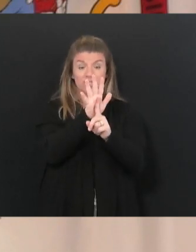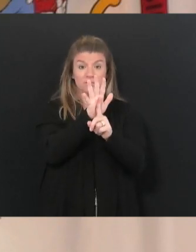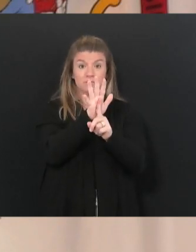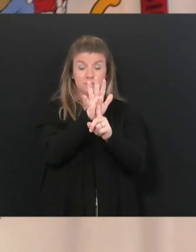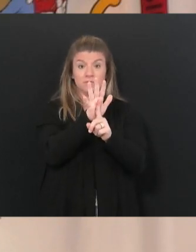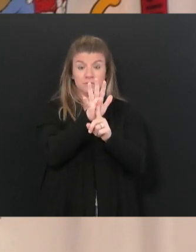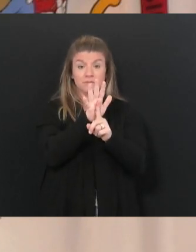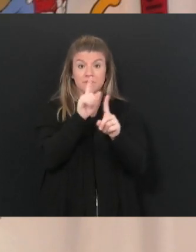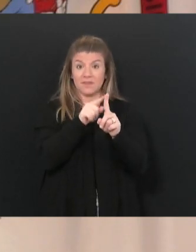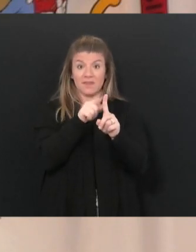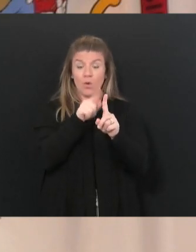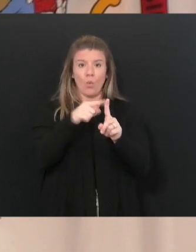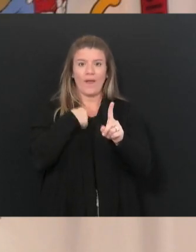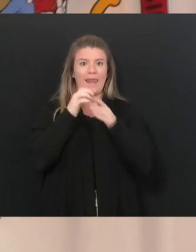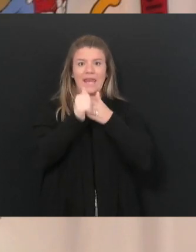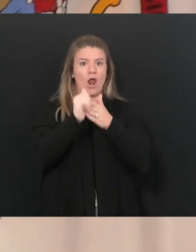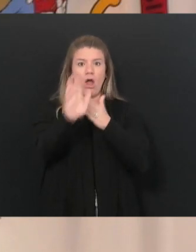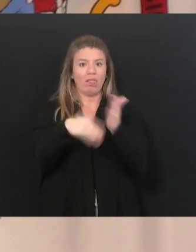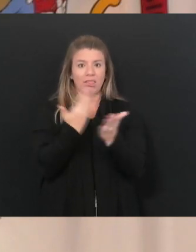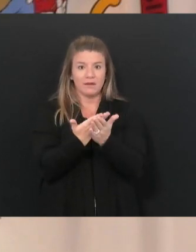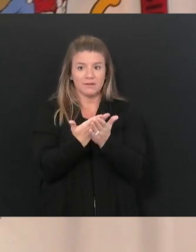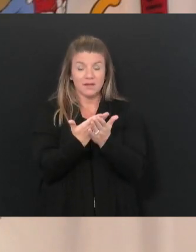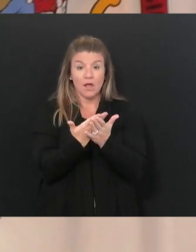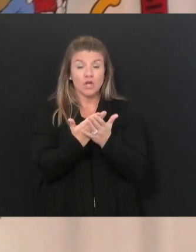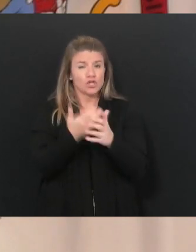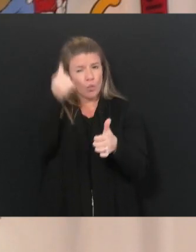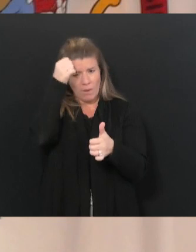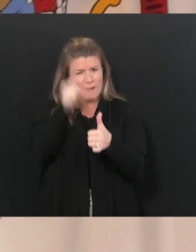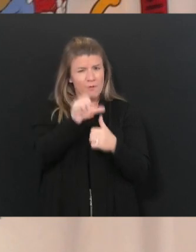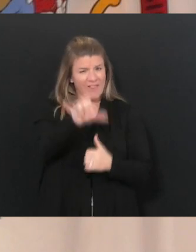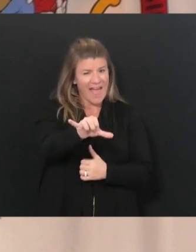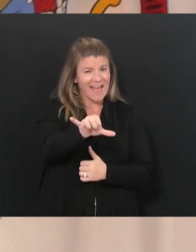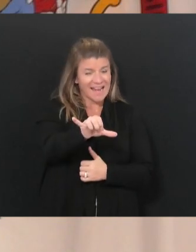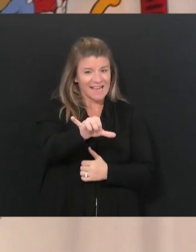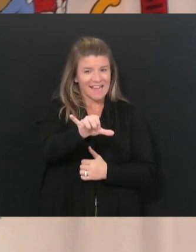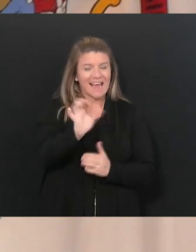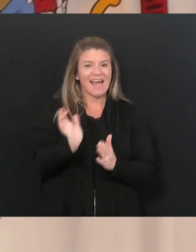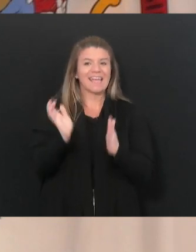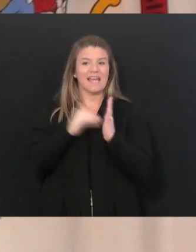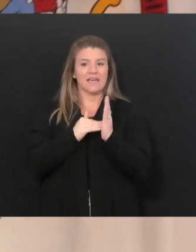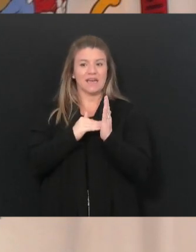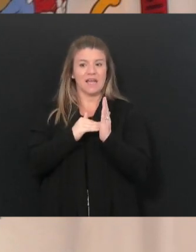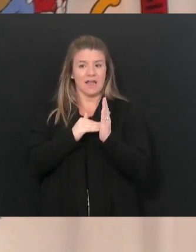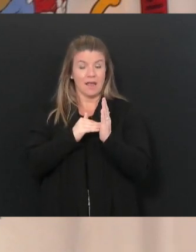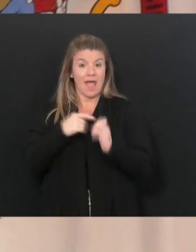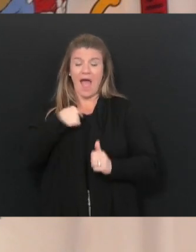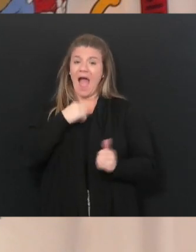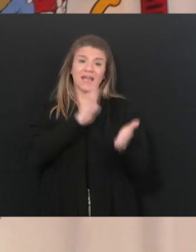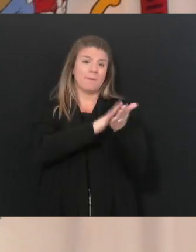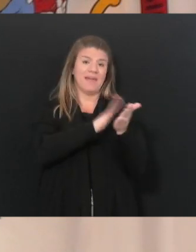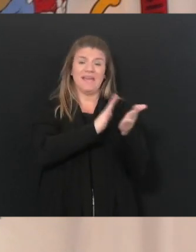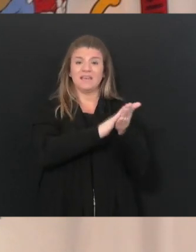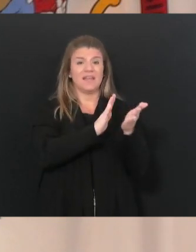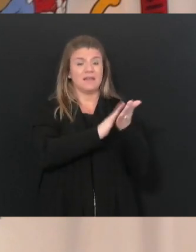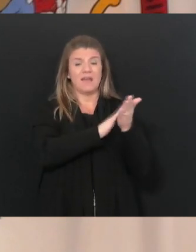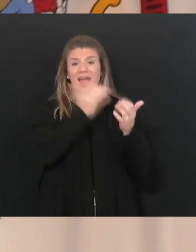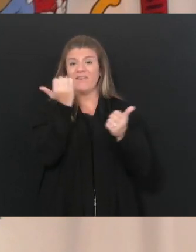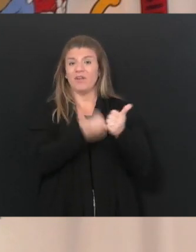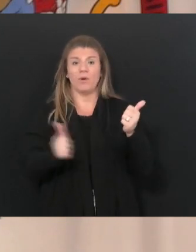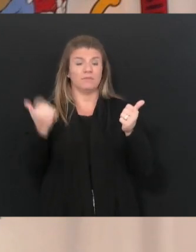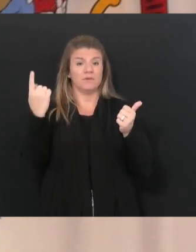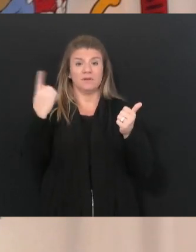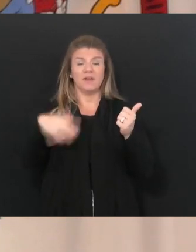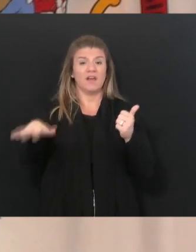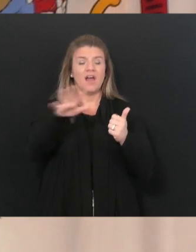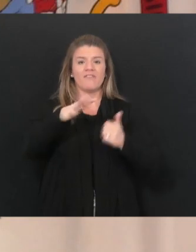all. And so with that, again, I commend everybody from